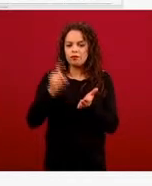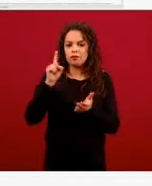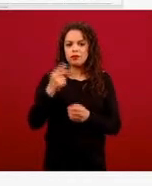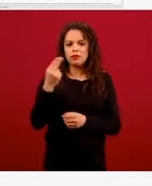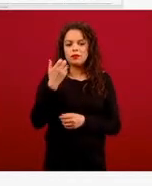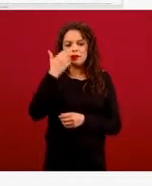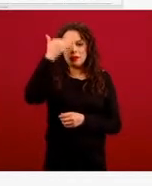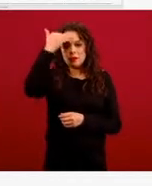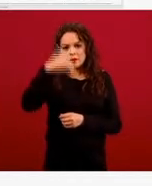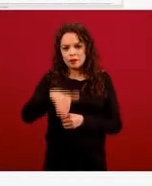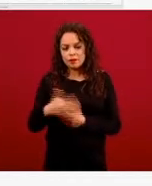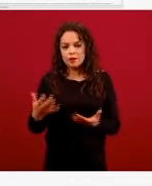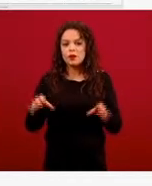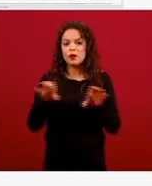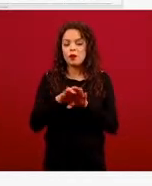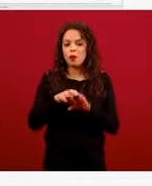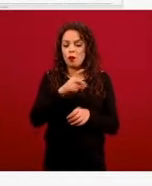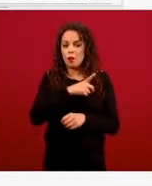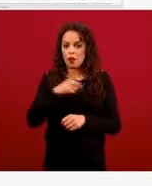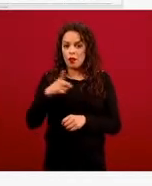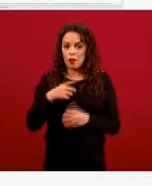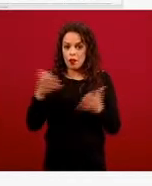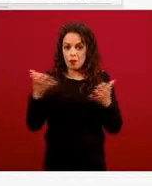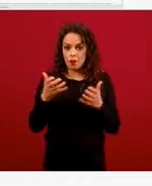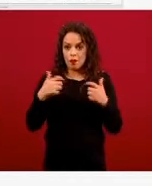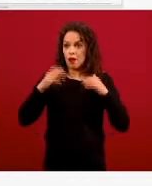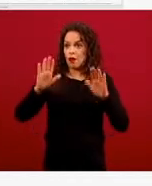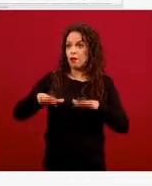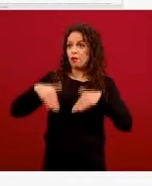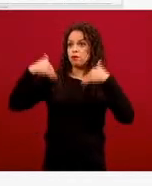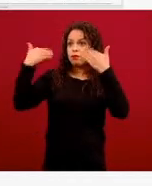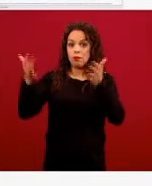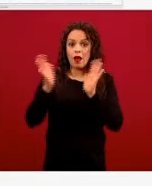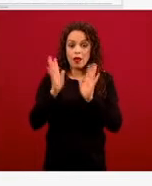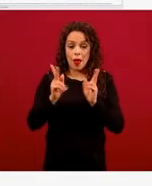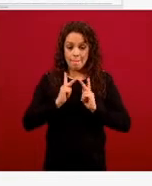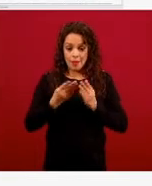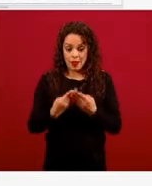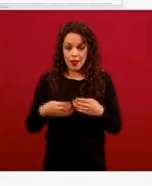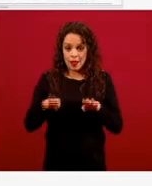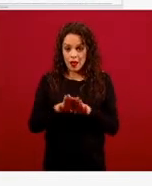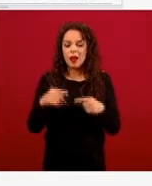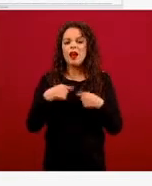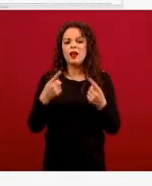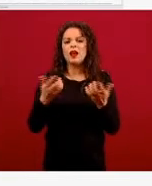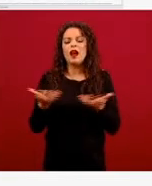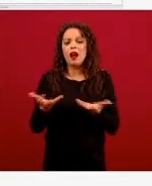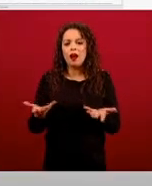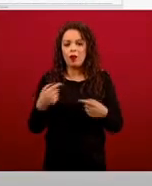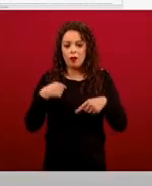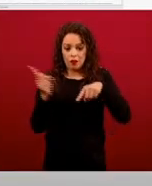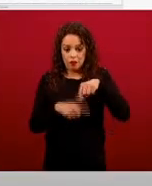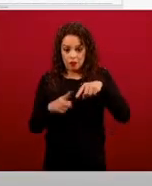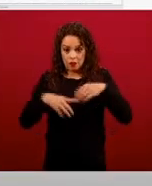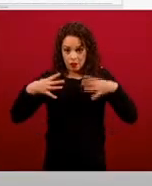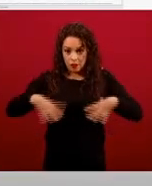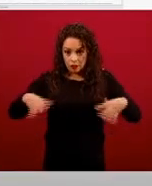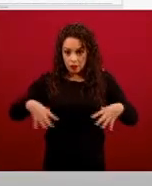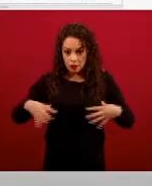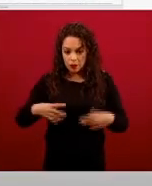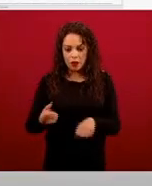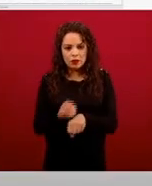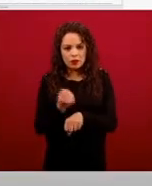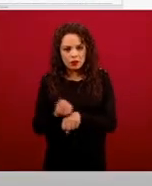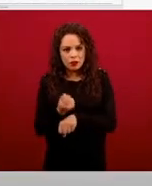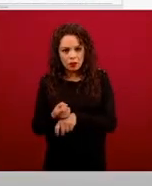One of the main questions that people have asked is, what do I need to do when I get? Esa ha sido la principal